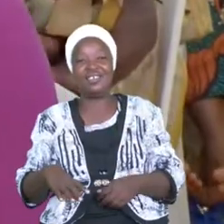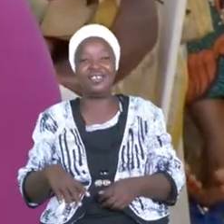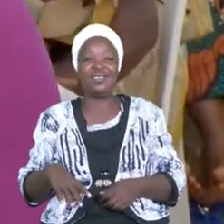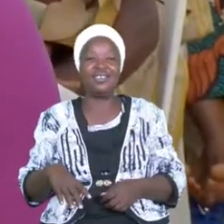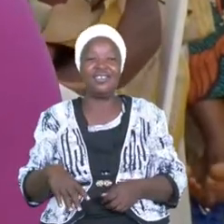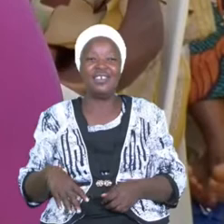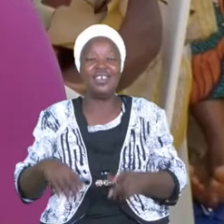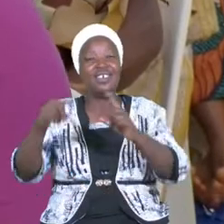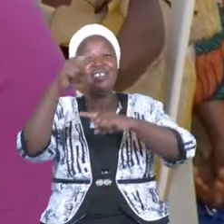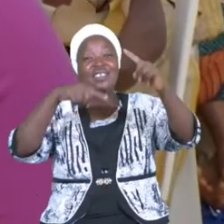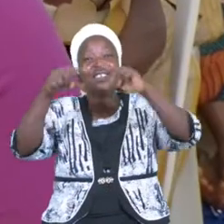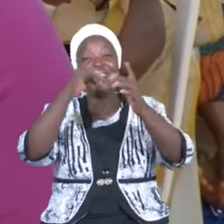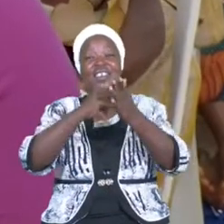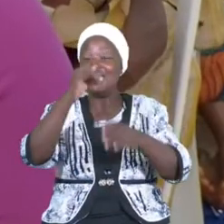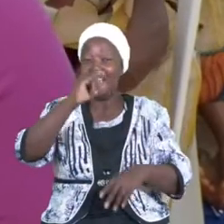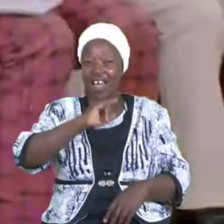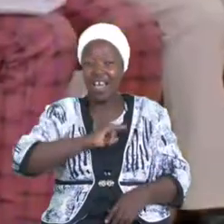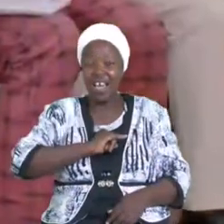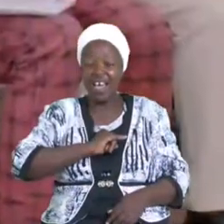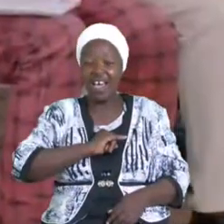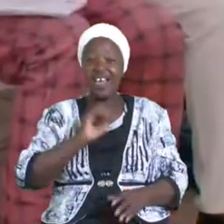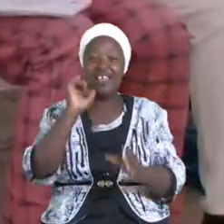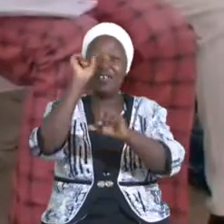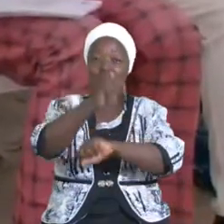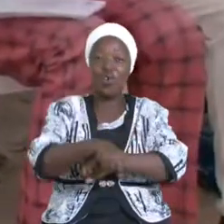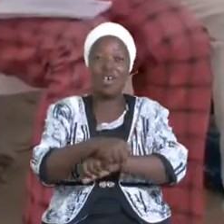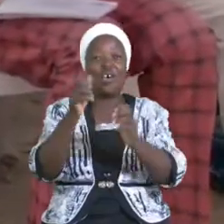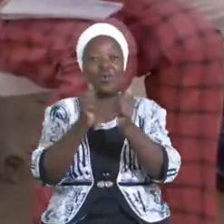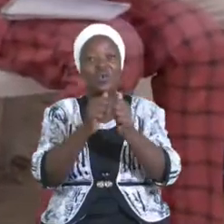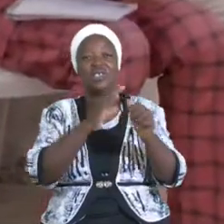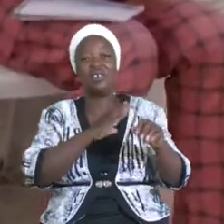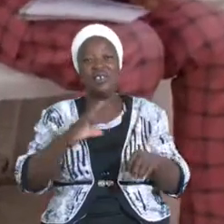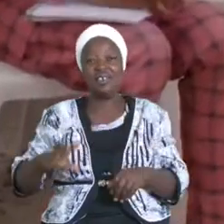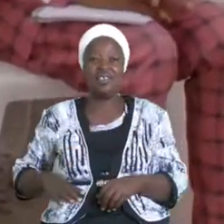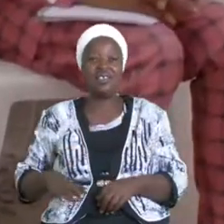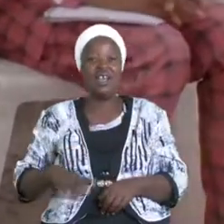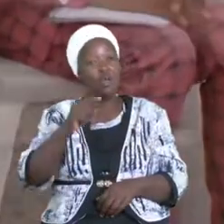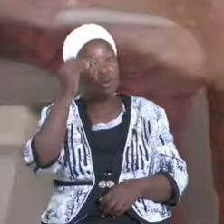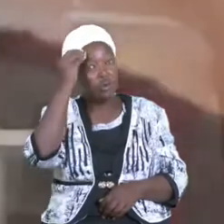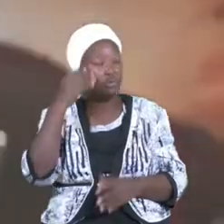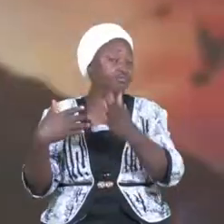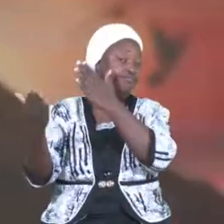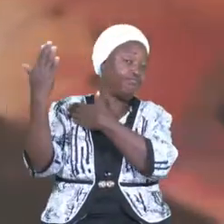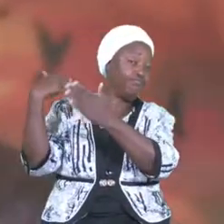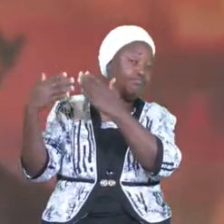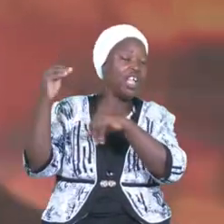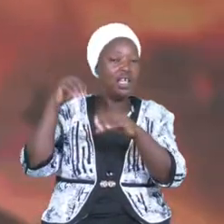I conquer with Christ. You know, in the past, in our